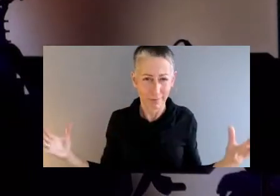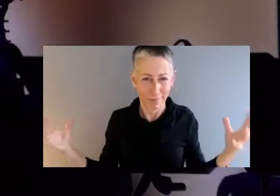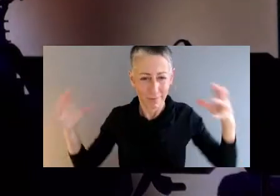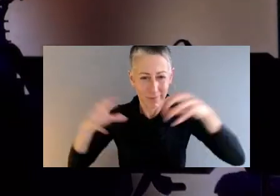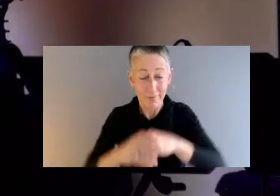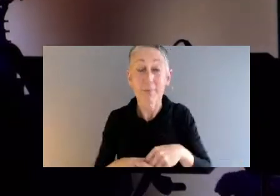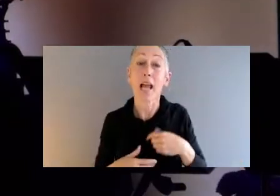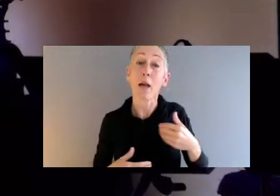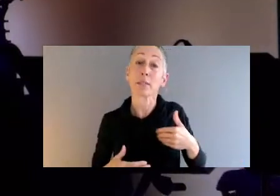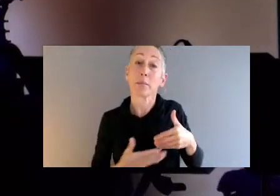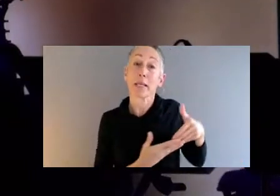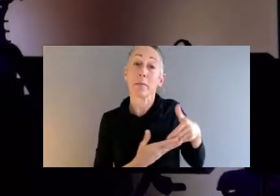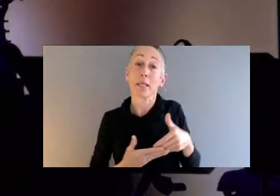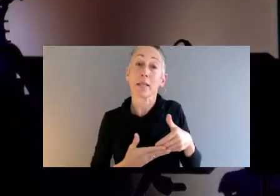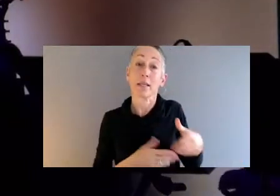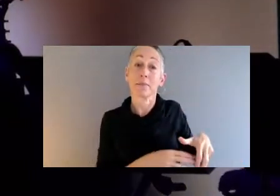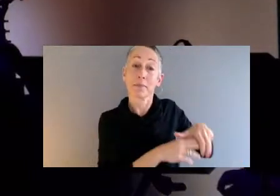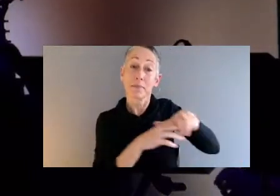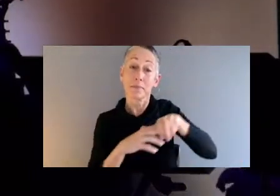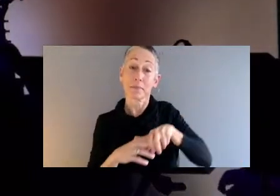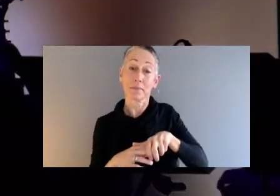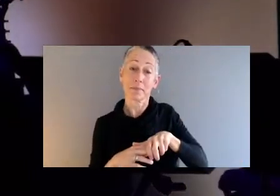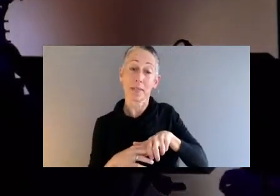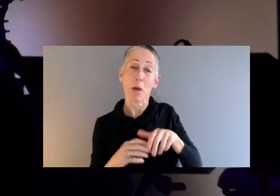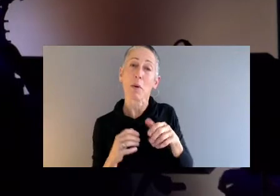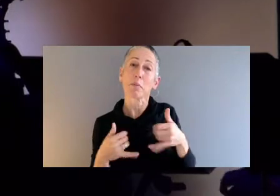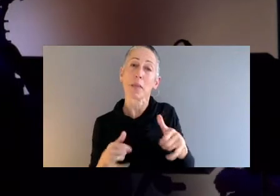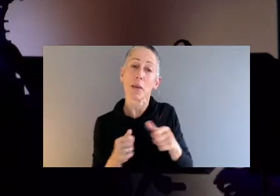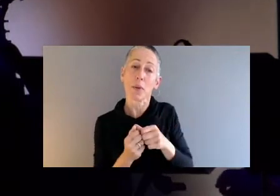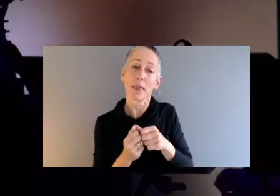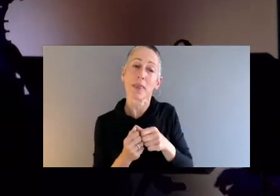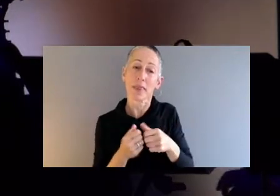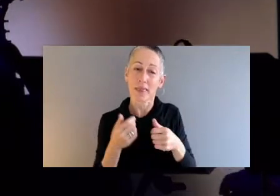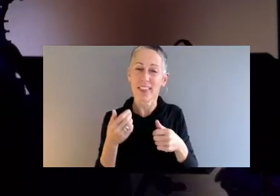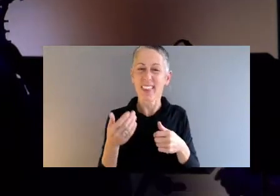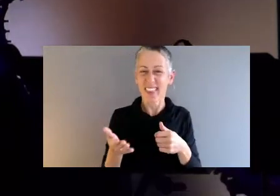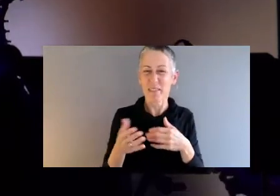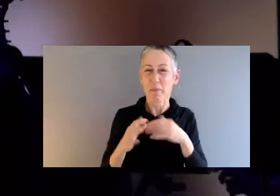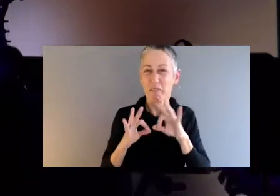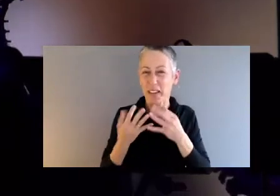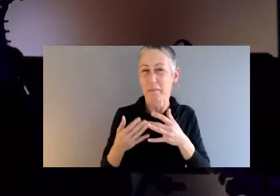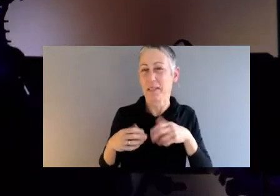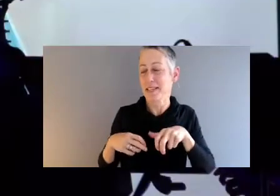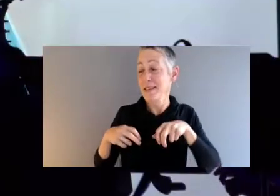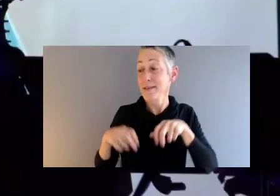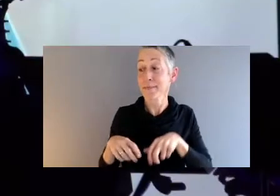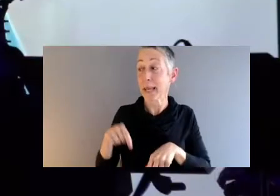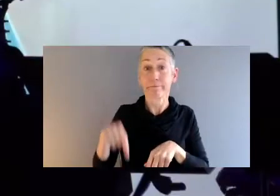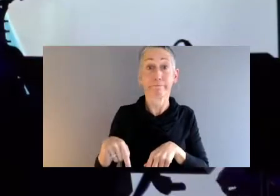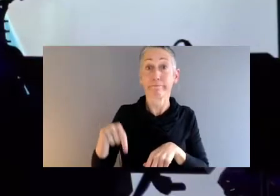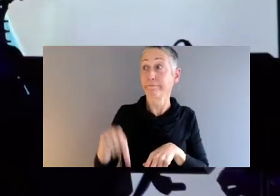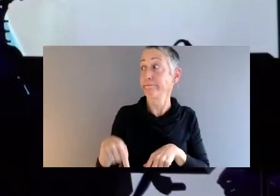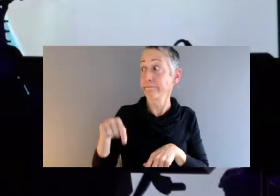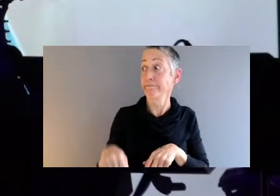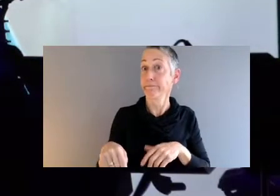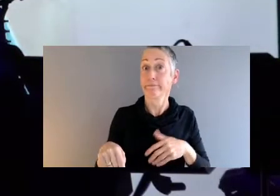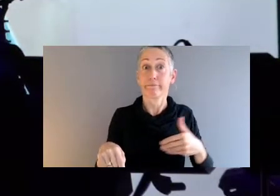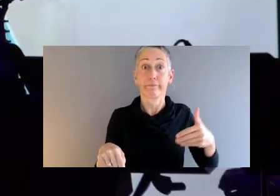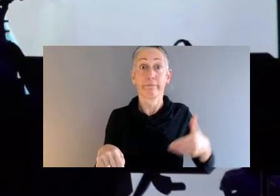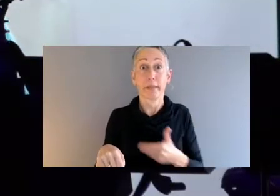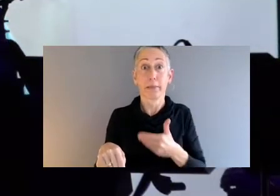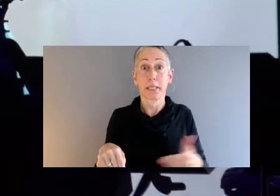piano and play with him. He would just kind of press keys and play along. And when I was preparing for